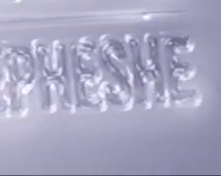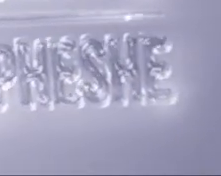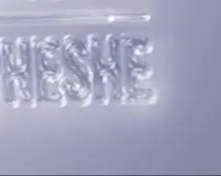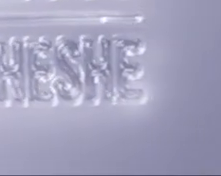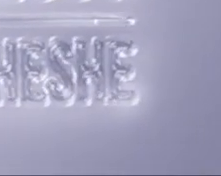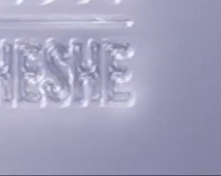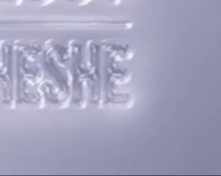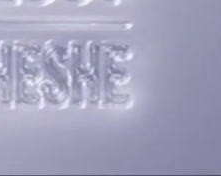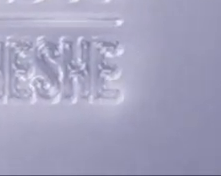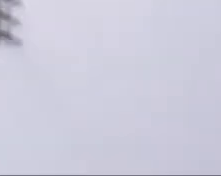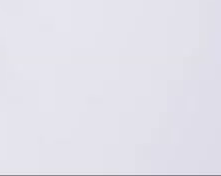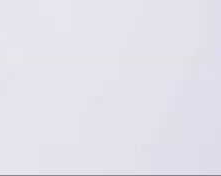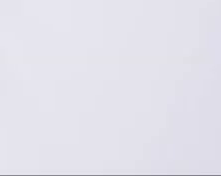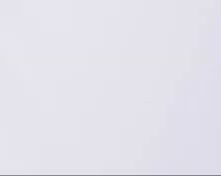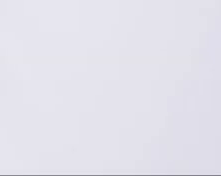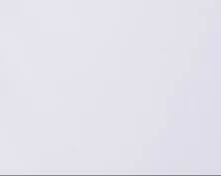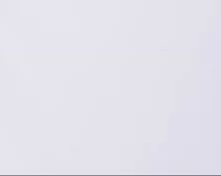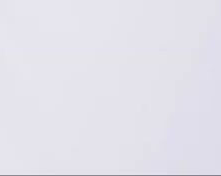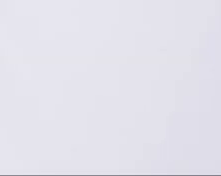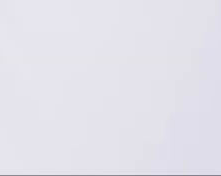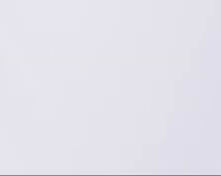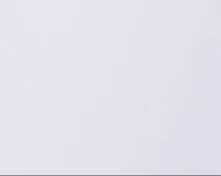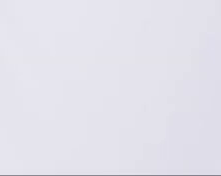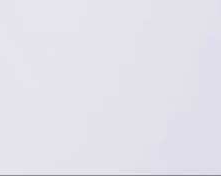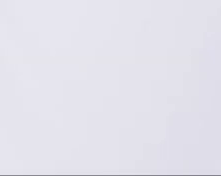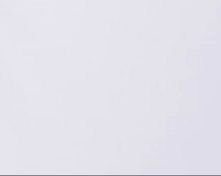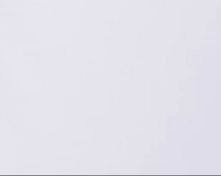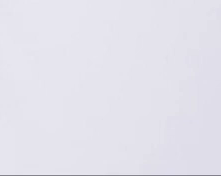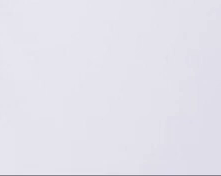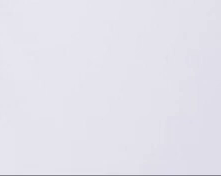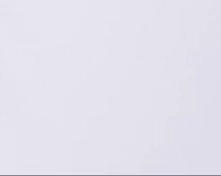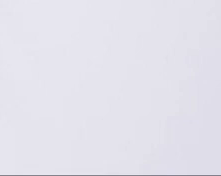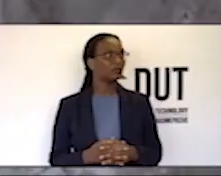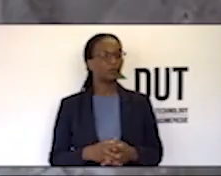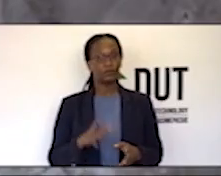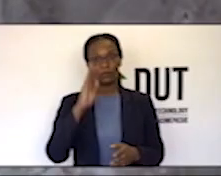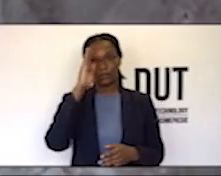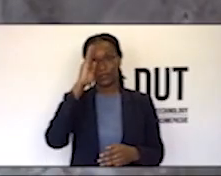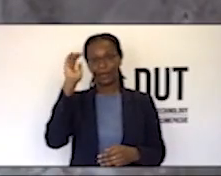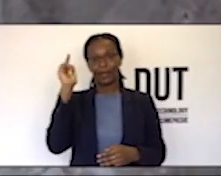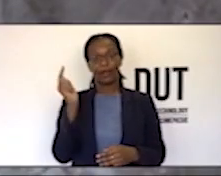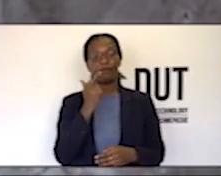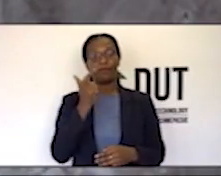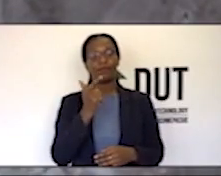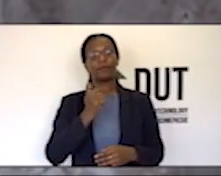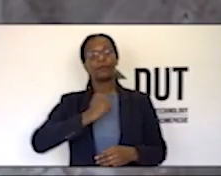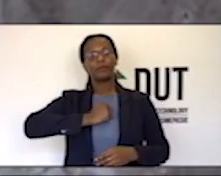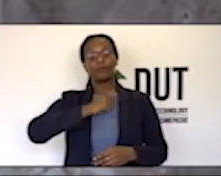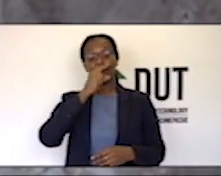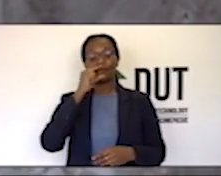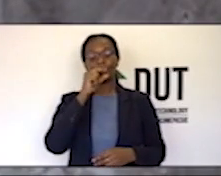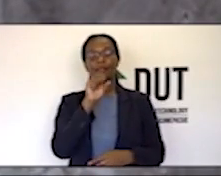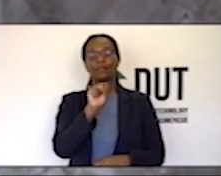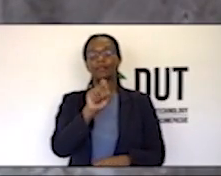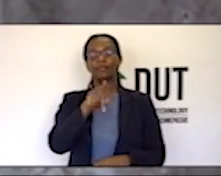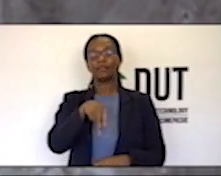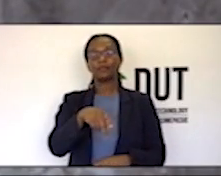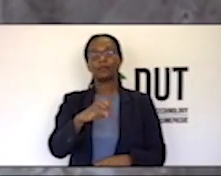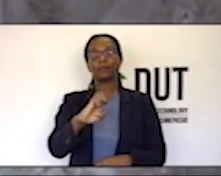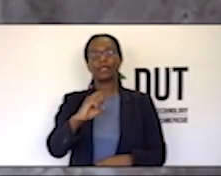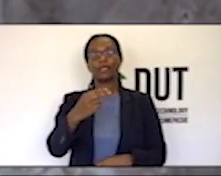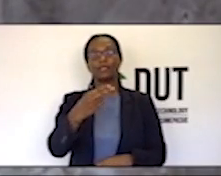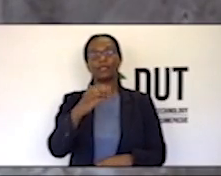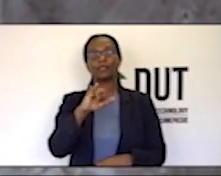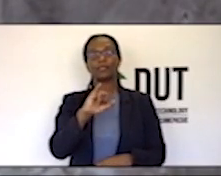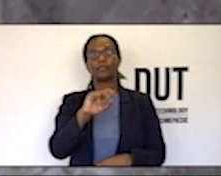Next on the program is Sipe Sihle Ngubo from the HIV and AIDS Center. Hi, my name is Sipe Sihle